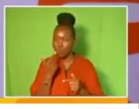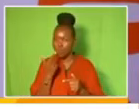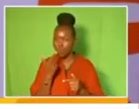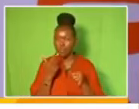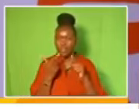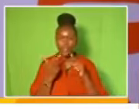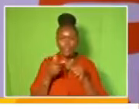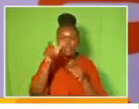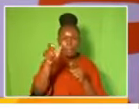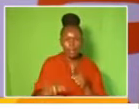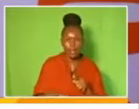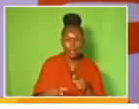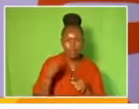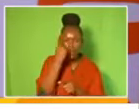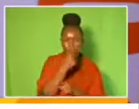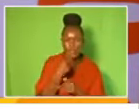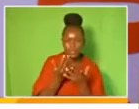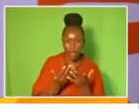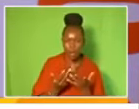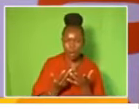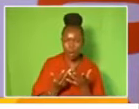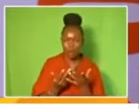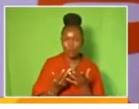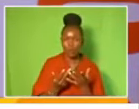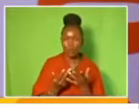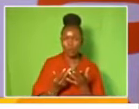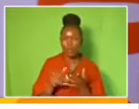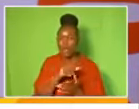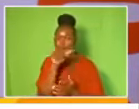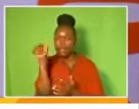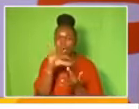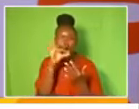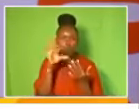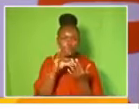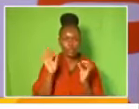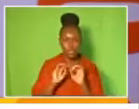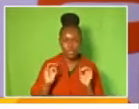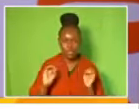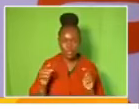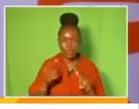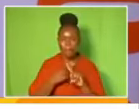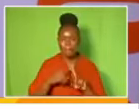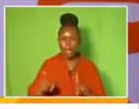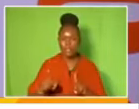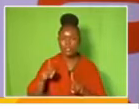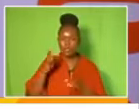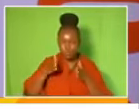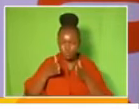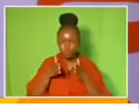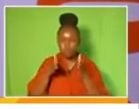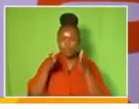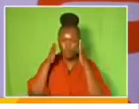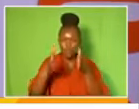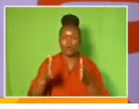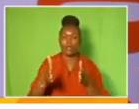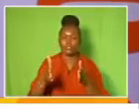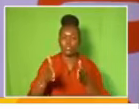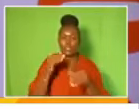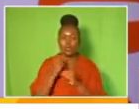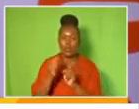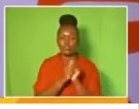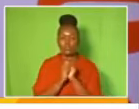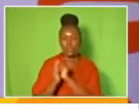to look like. We have no option but to look and move forward together